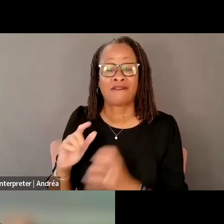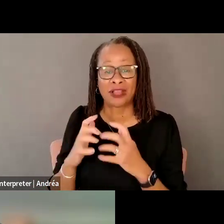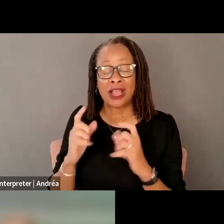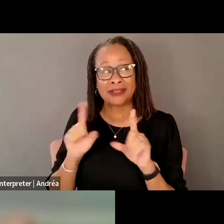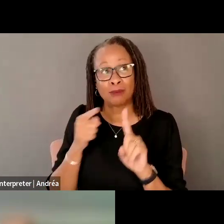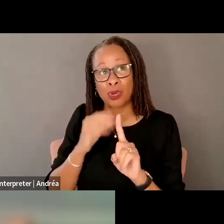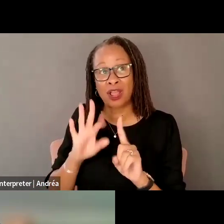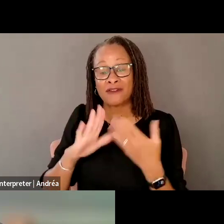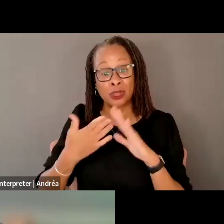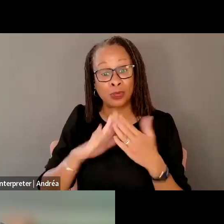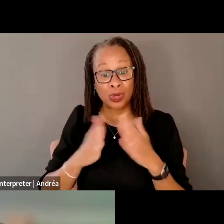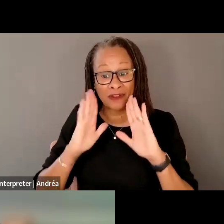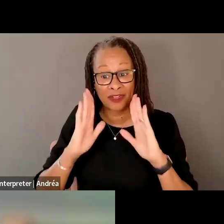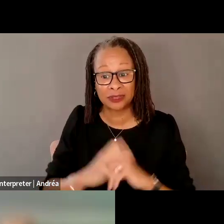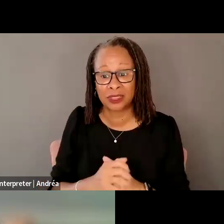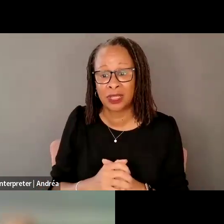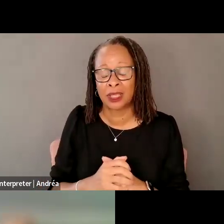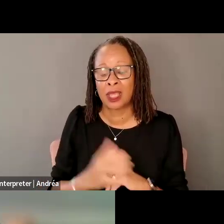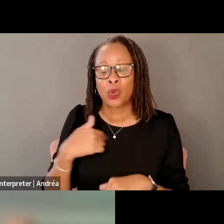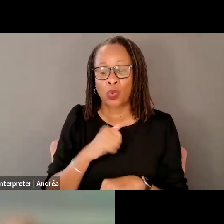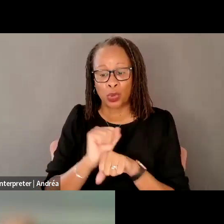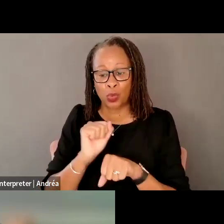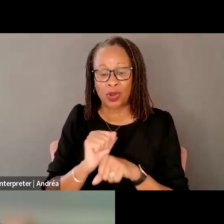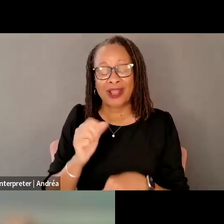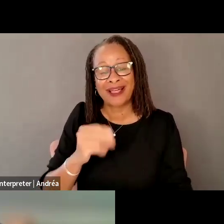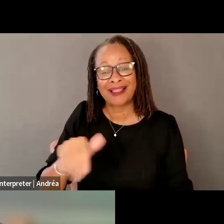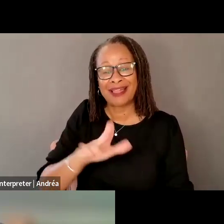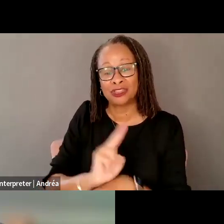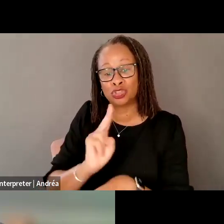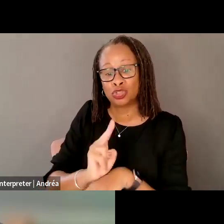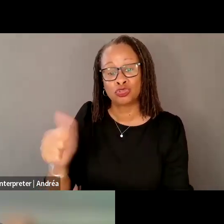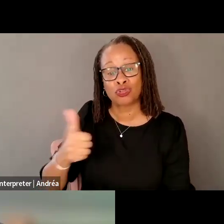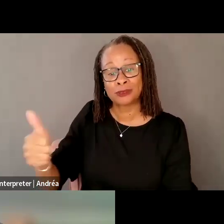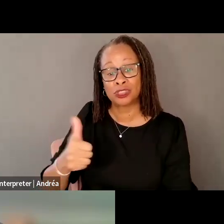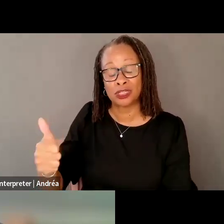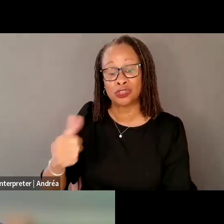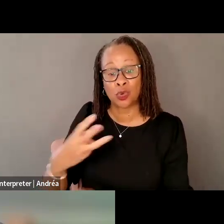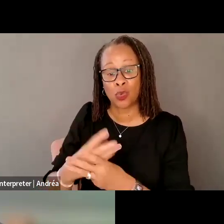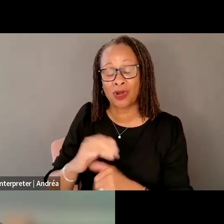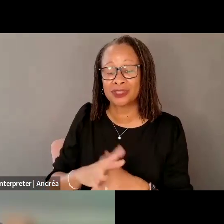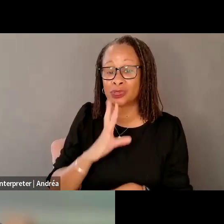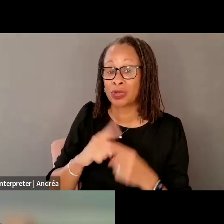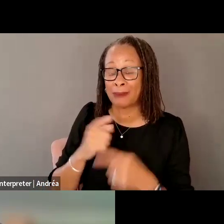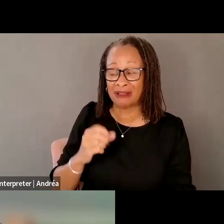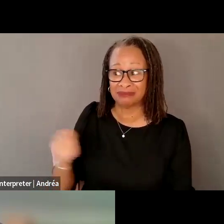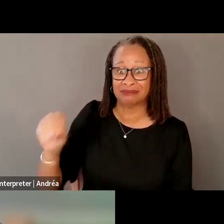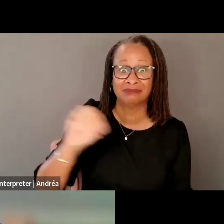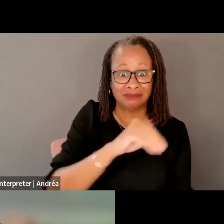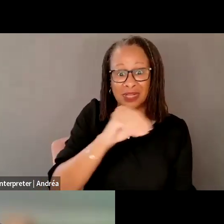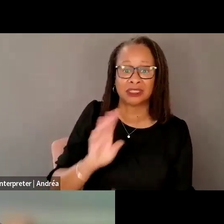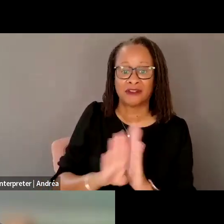focus. And a lot, we work in the land use transportation world, and so you talk a lot about transit-oriented development. We're trying to talk